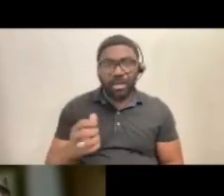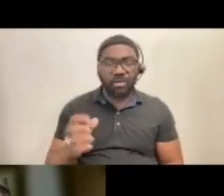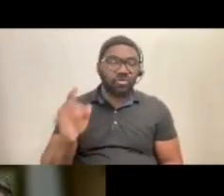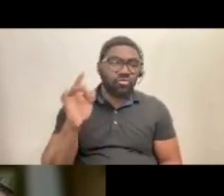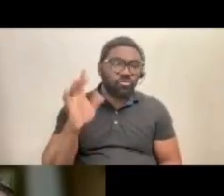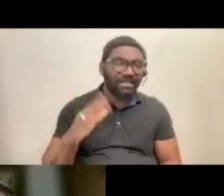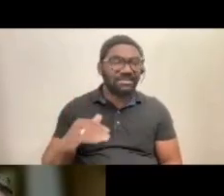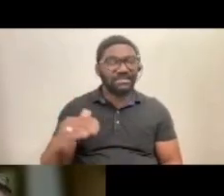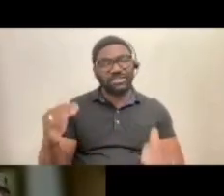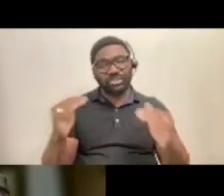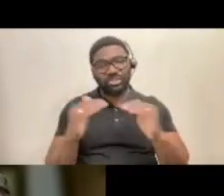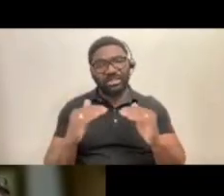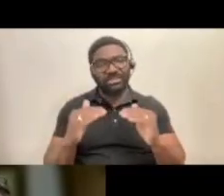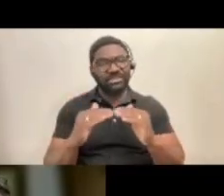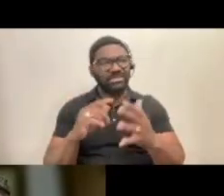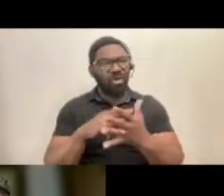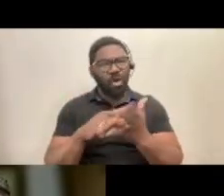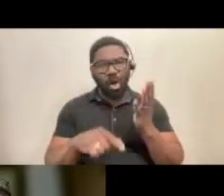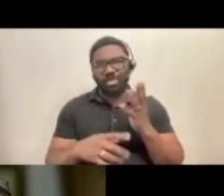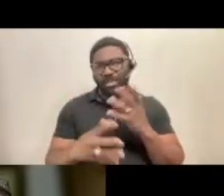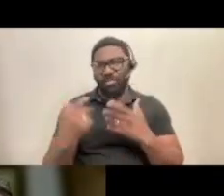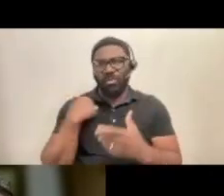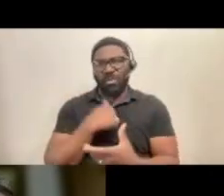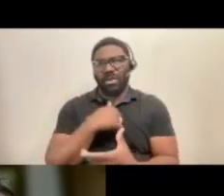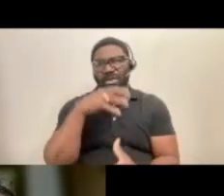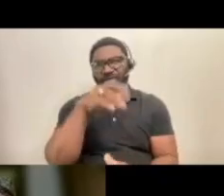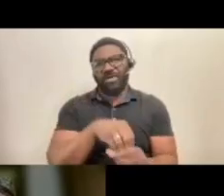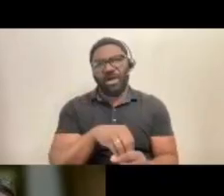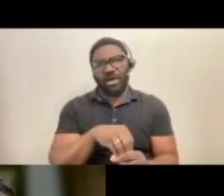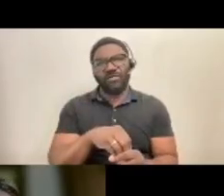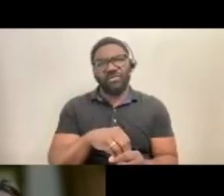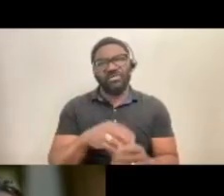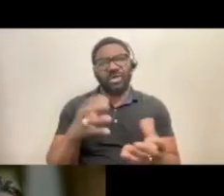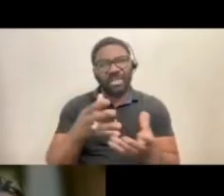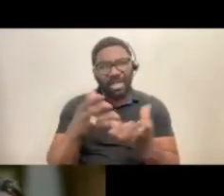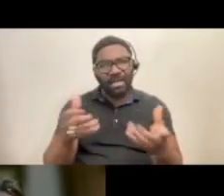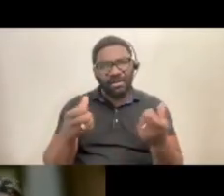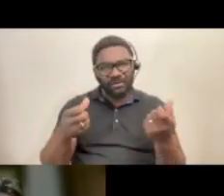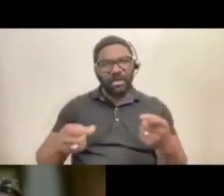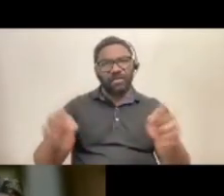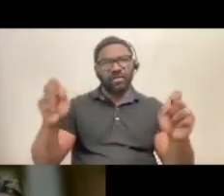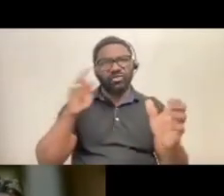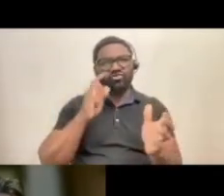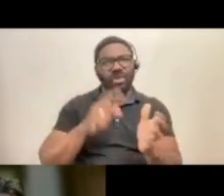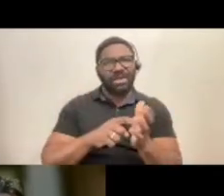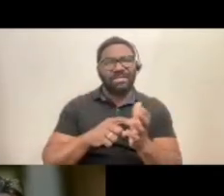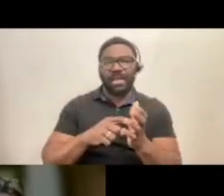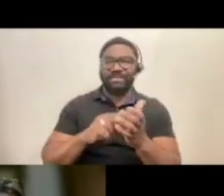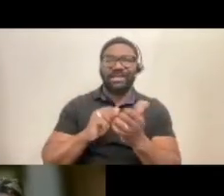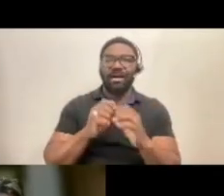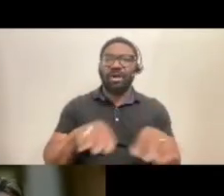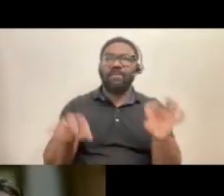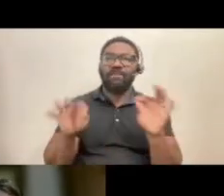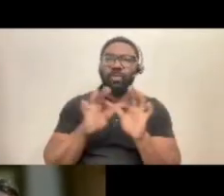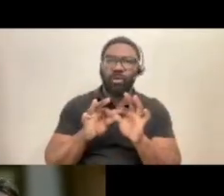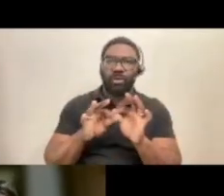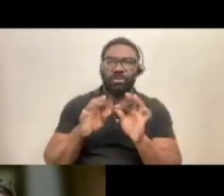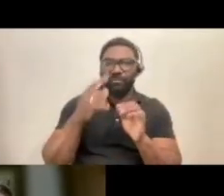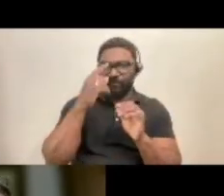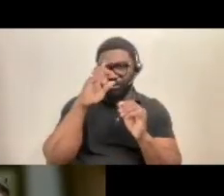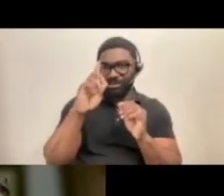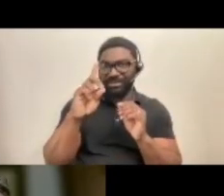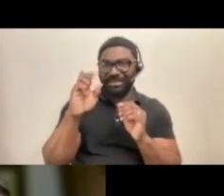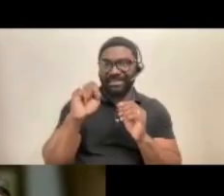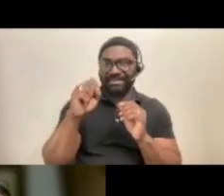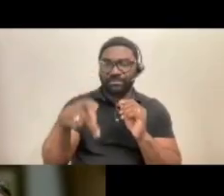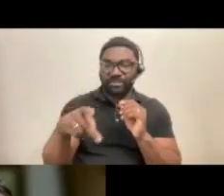justice space and all of the spaces. So there's a lot of effort to recognize how important it is for our direct support professionals to not